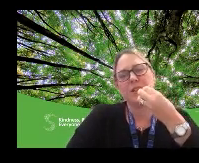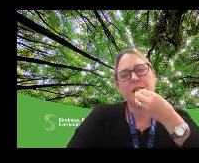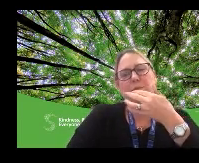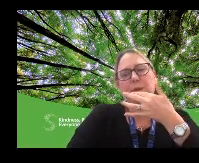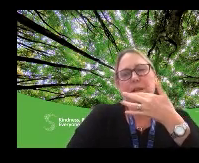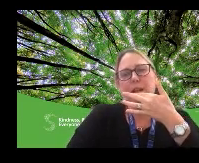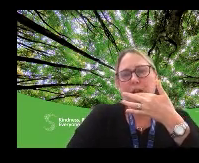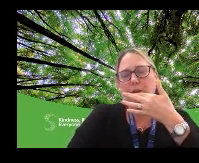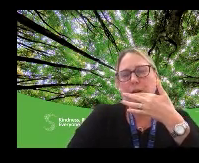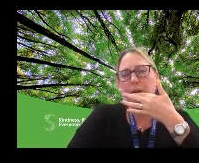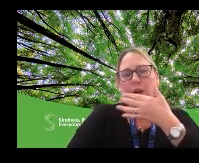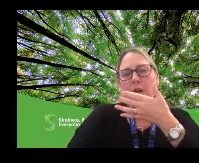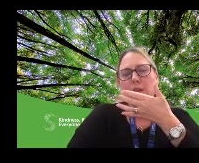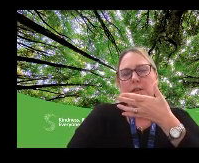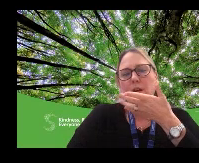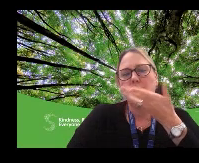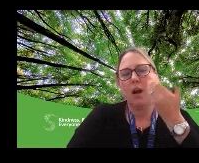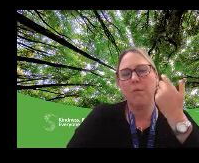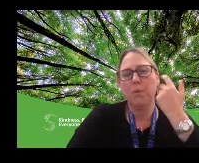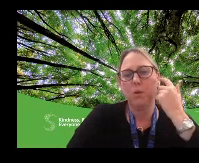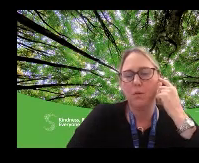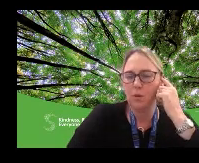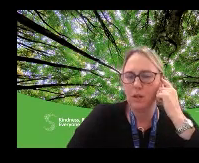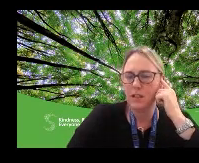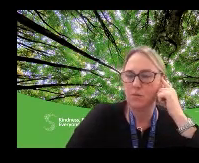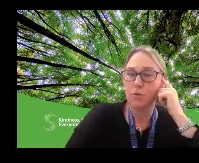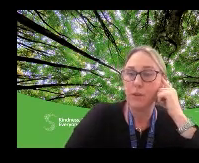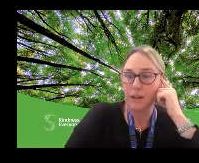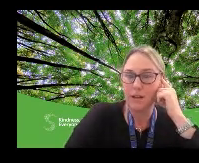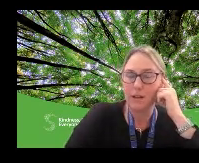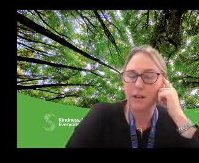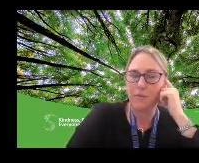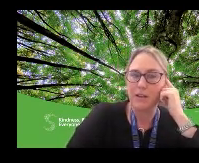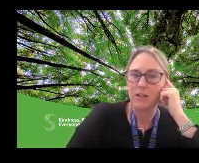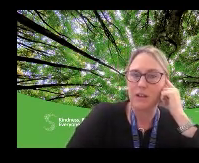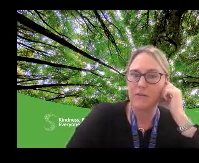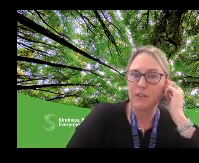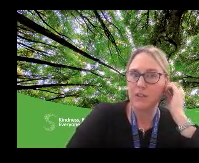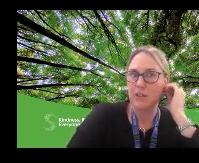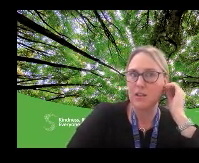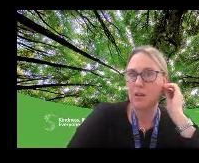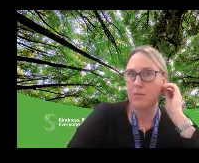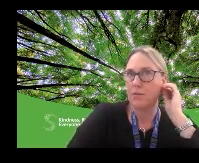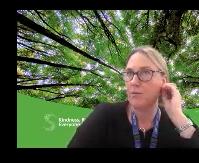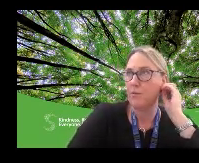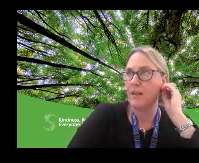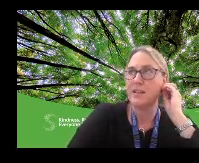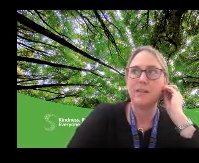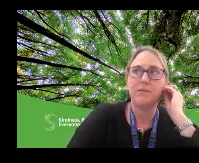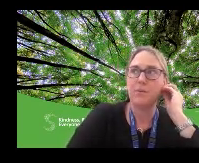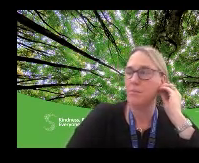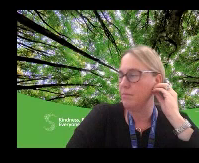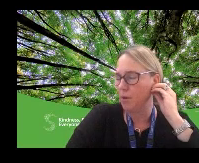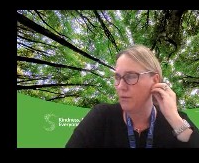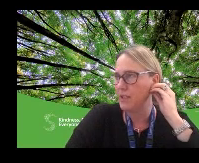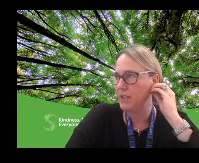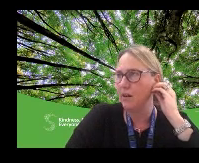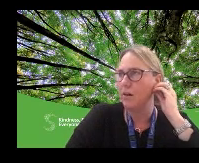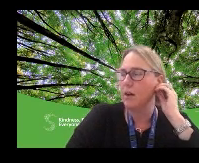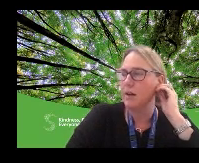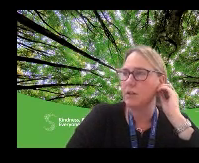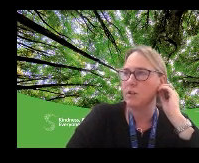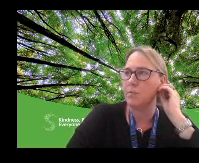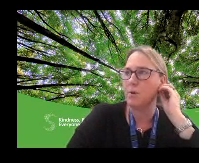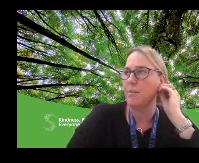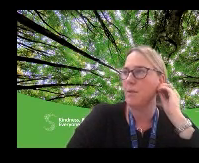the evidence that has been sent through. So we will consider all the information and evidence that's come through from this and from obviously